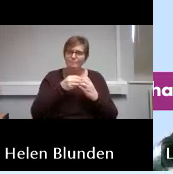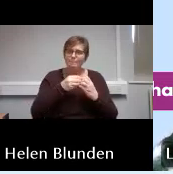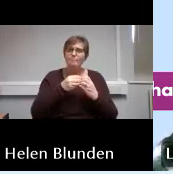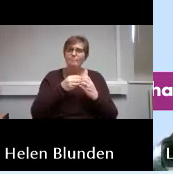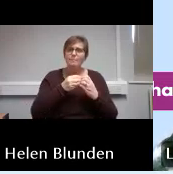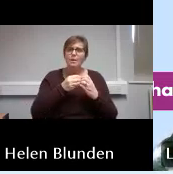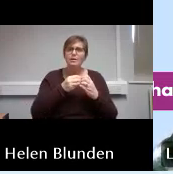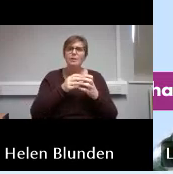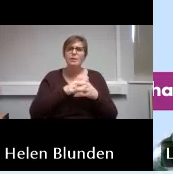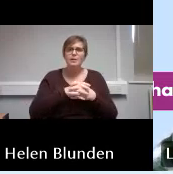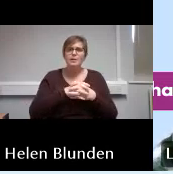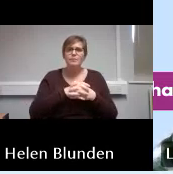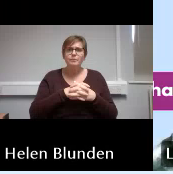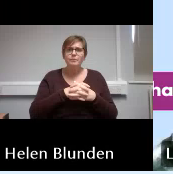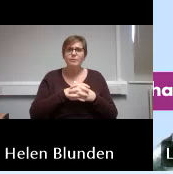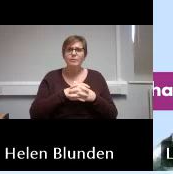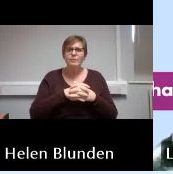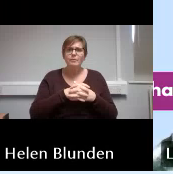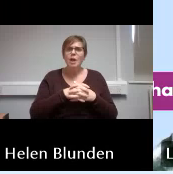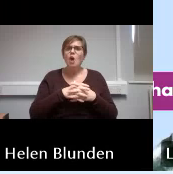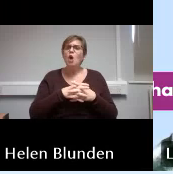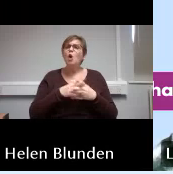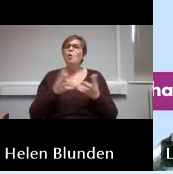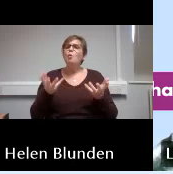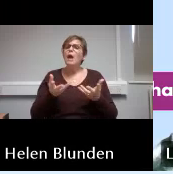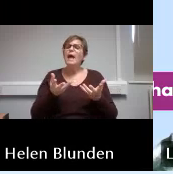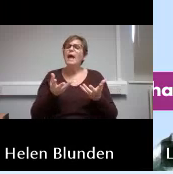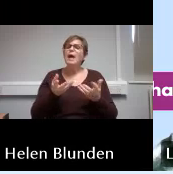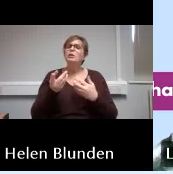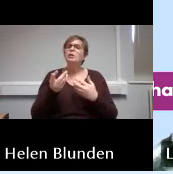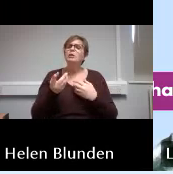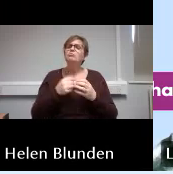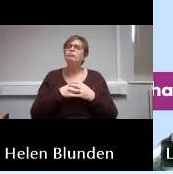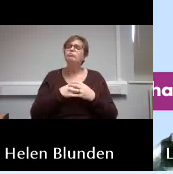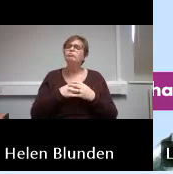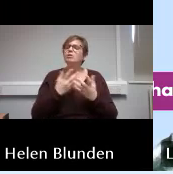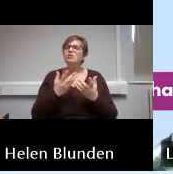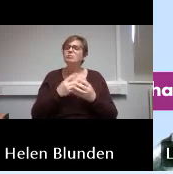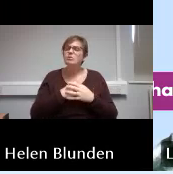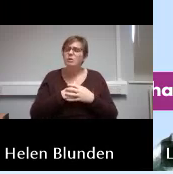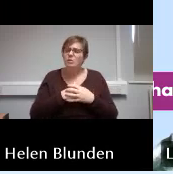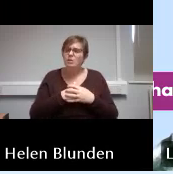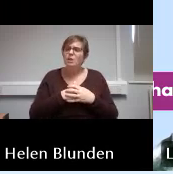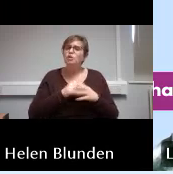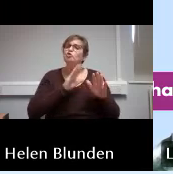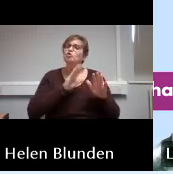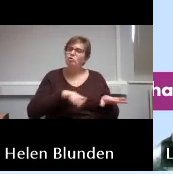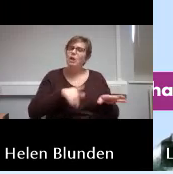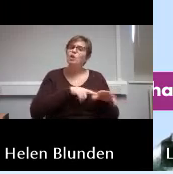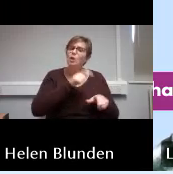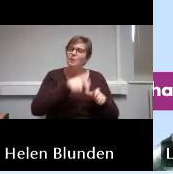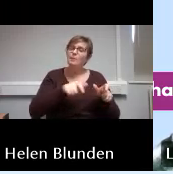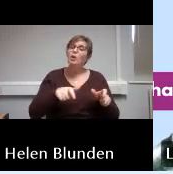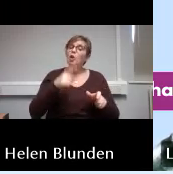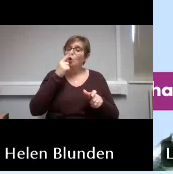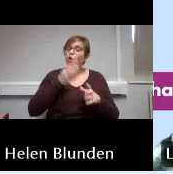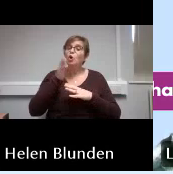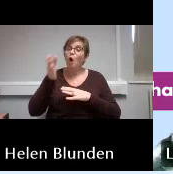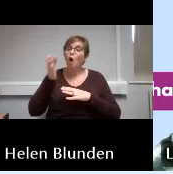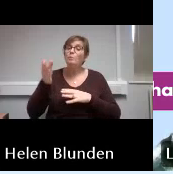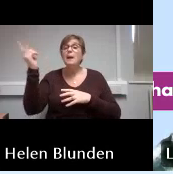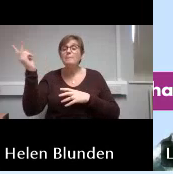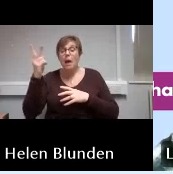Let's just disappear off my screen. Where would you suggest for where children, young people would go when parents have used